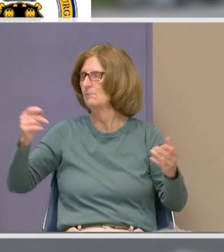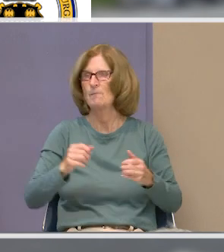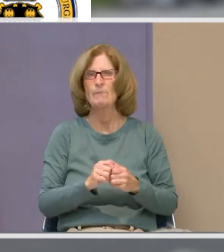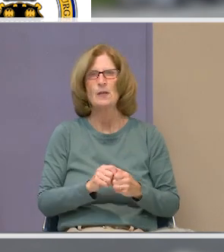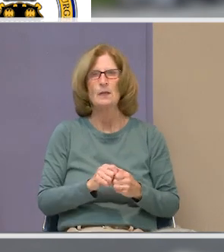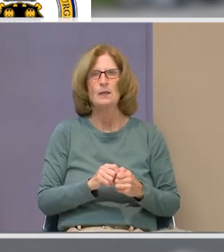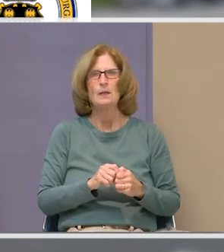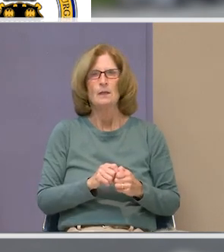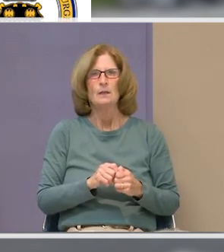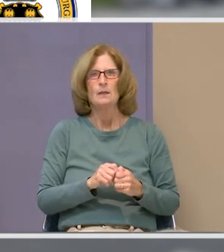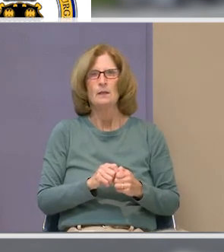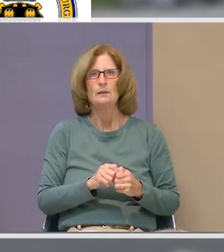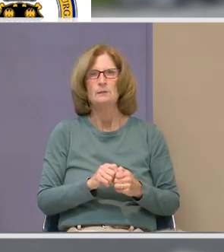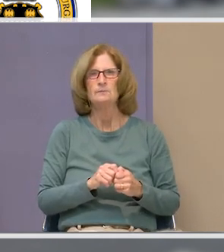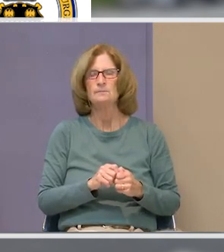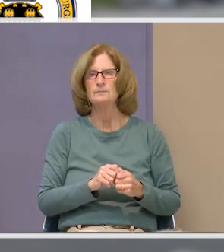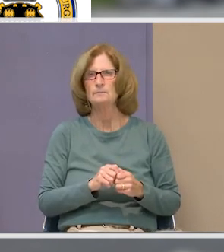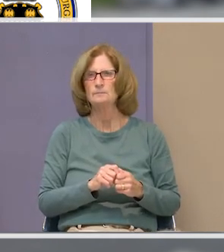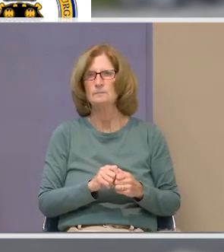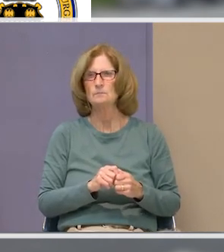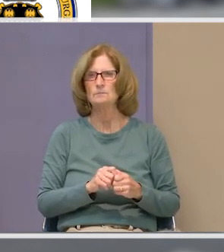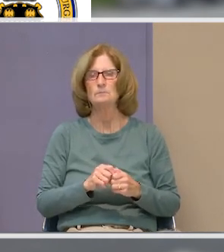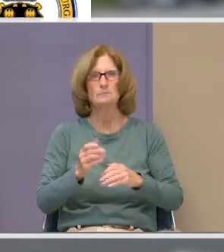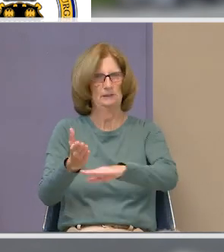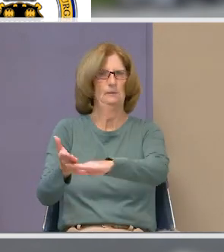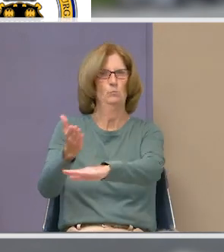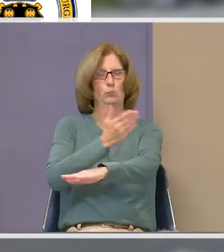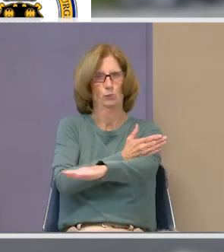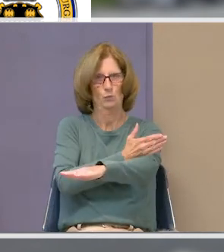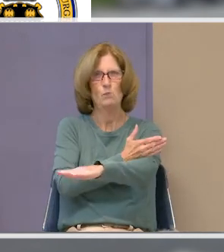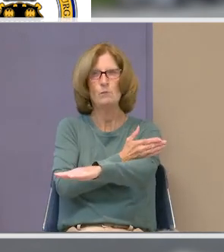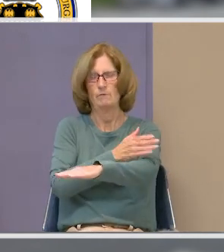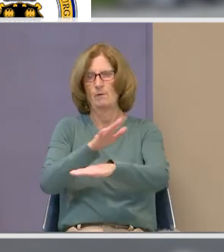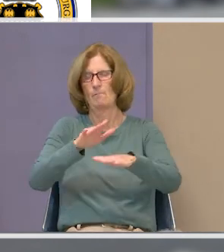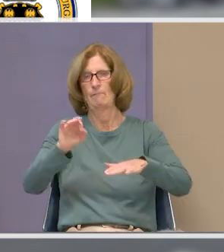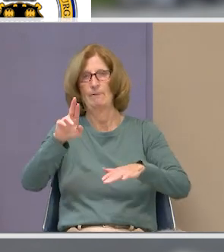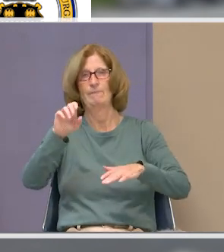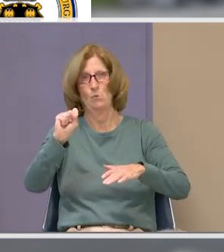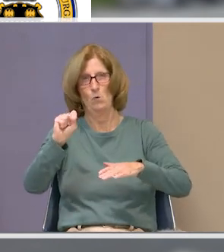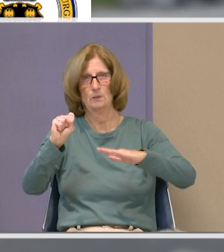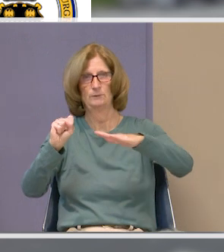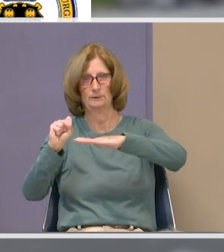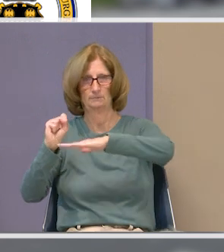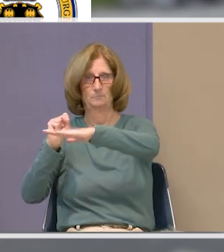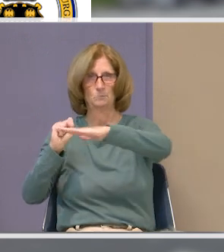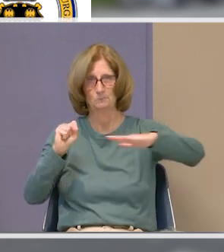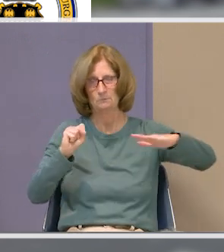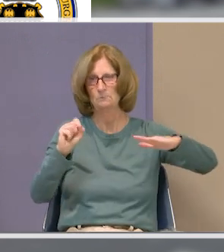of the project is to make improvements to the Forbes Ave, Braddock Avenue